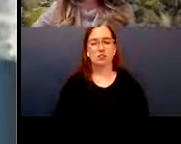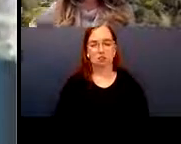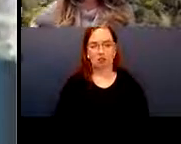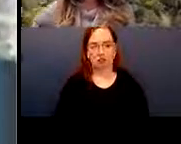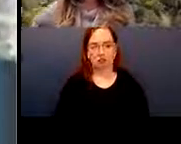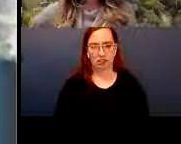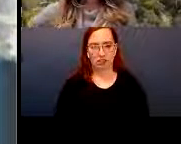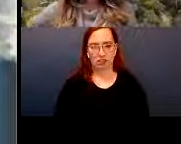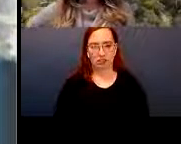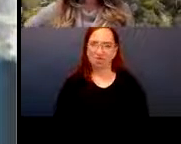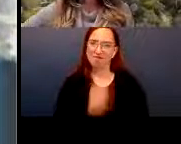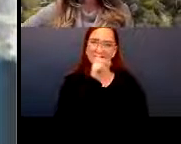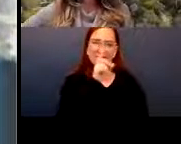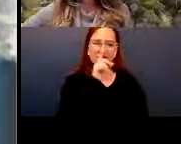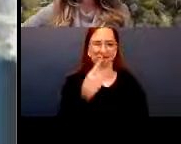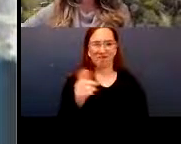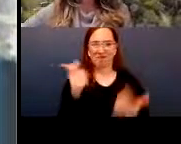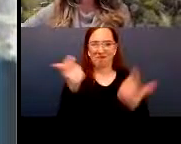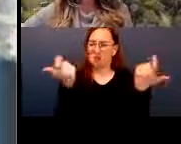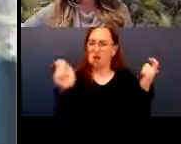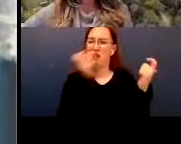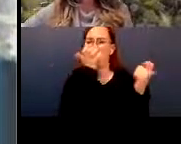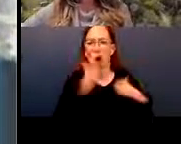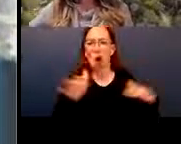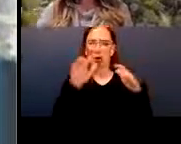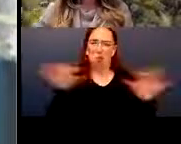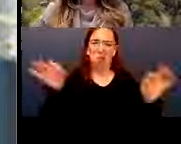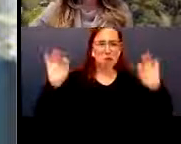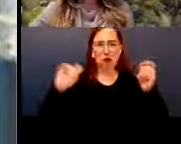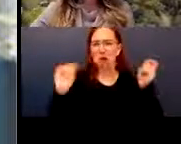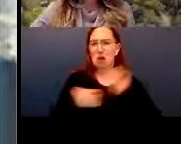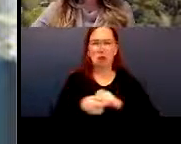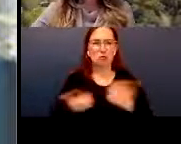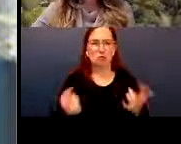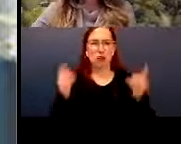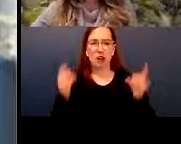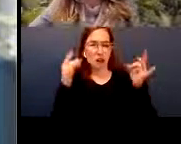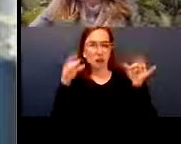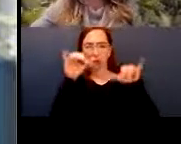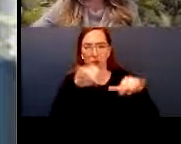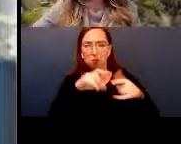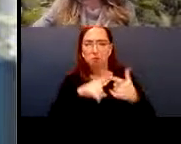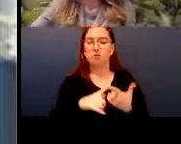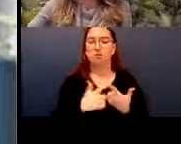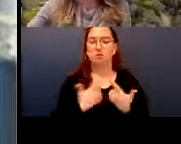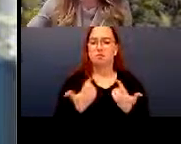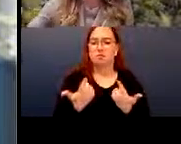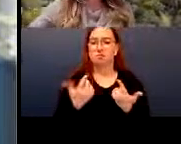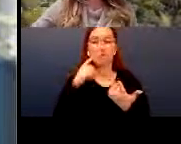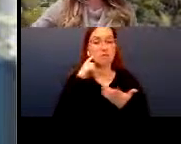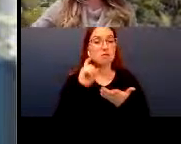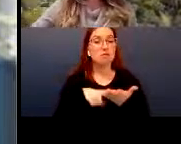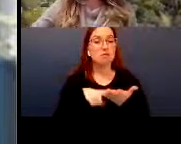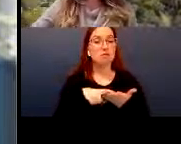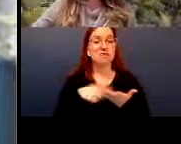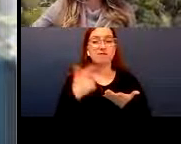We really have minimal changes to the Great Lawn in this concept. The volleyball courts remain. We do take out some of